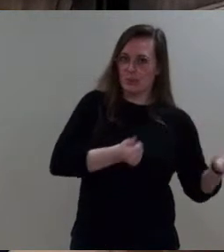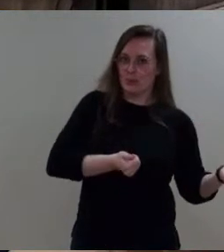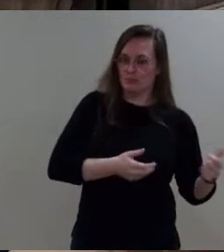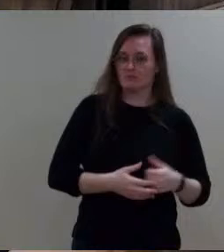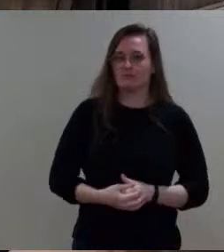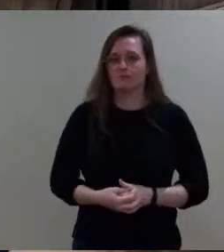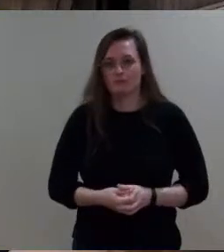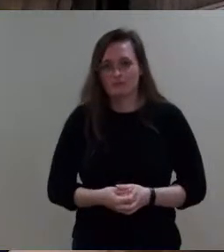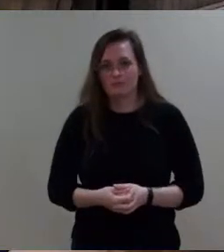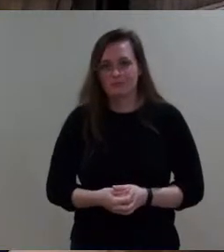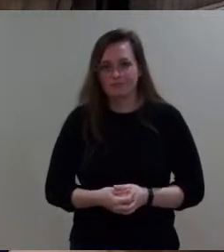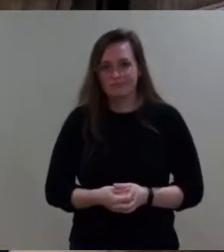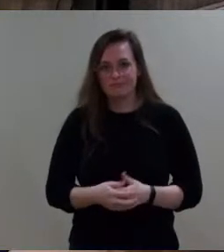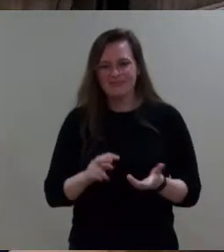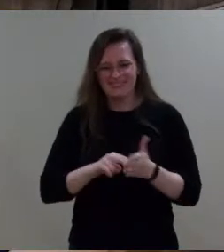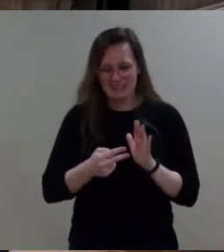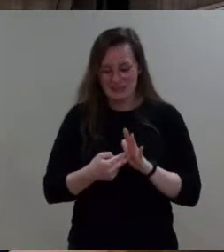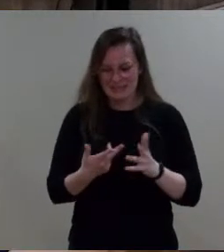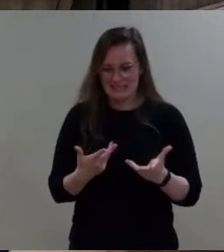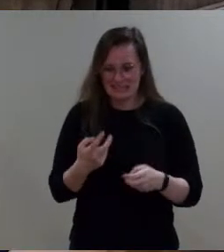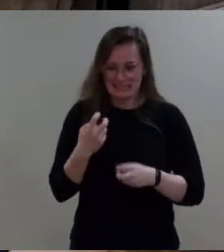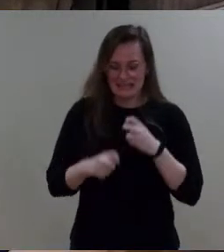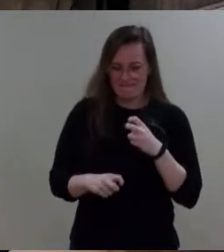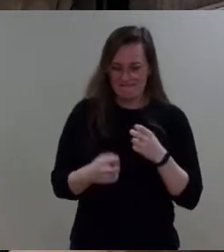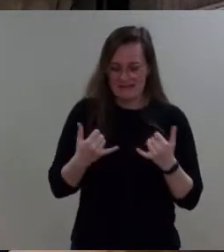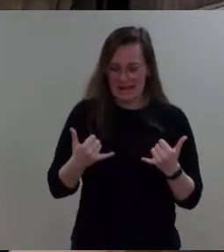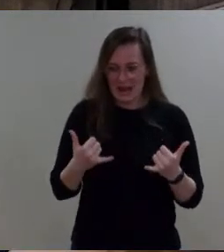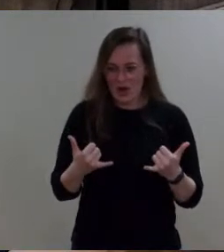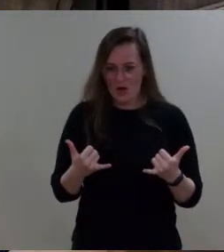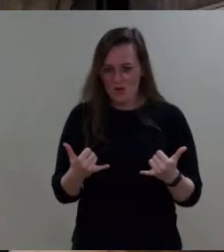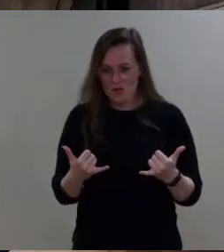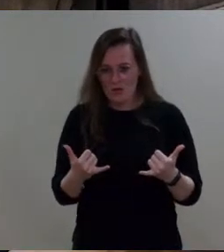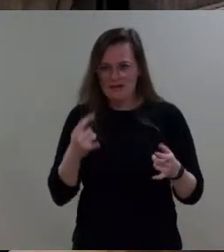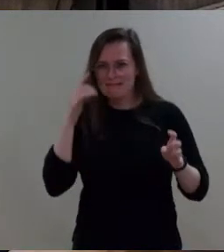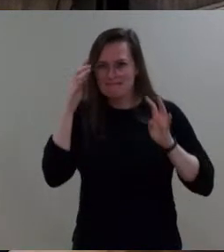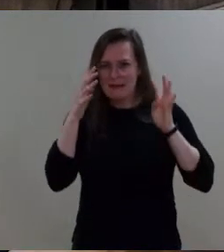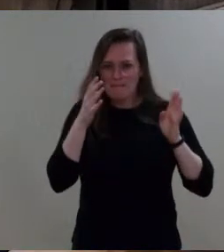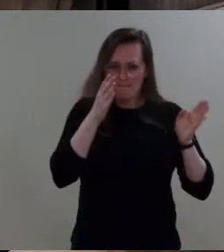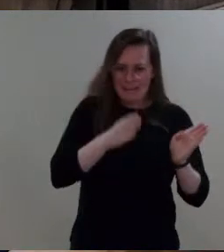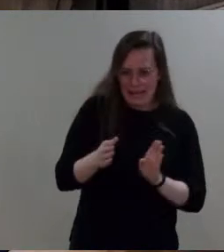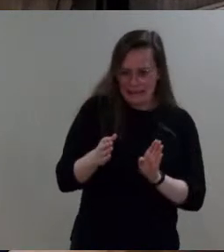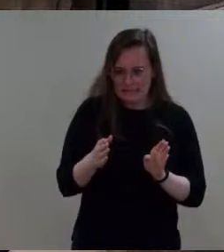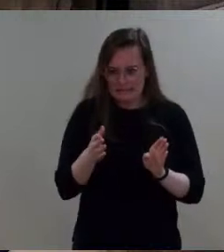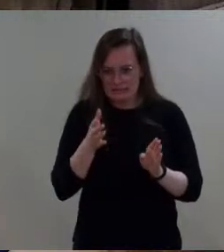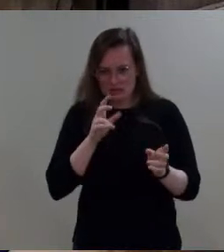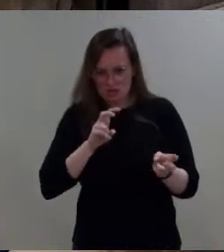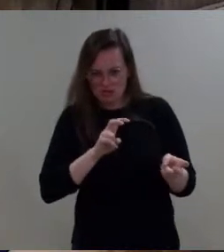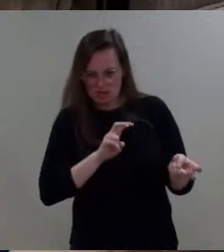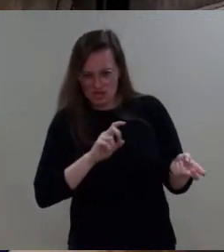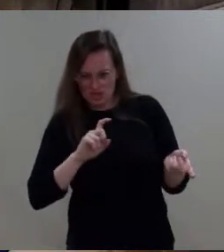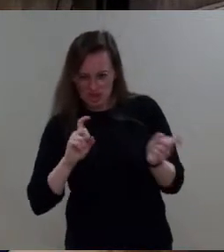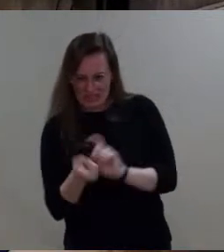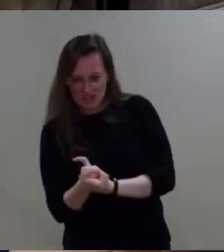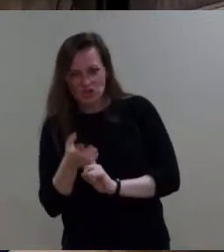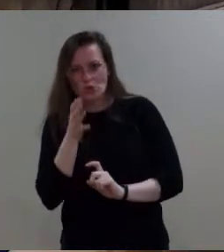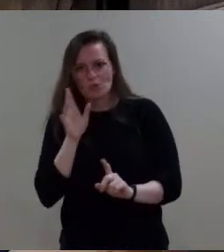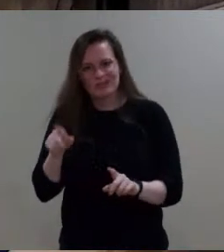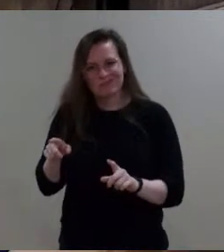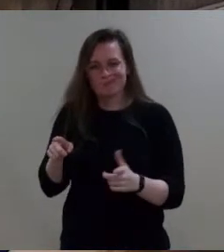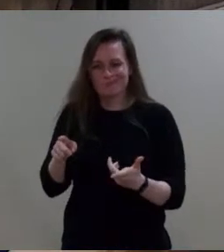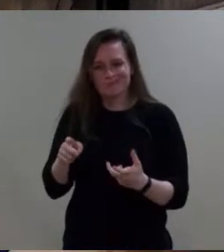a transition period that can come with some significant costs. No, and I can appreciate that. I